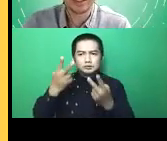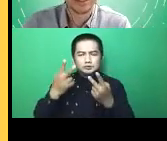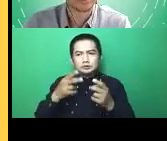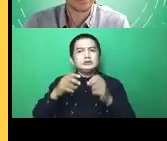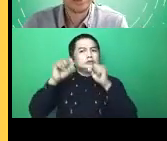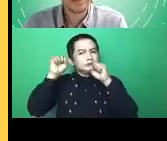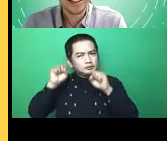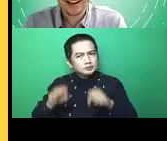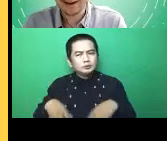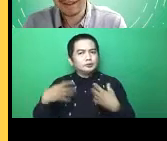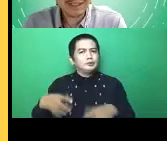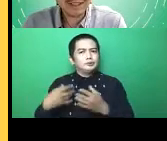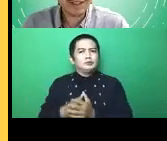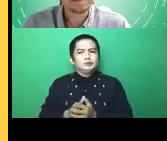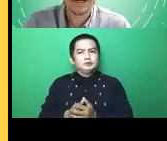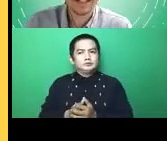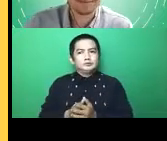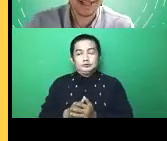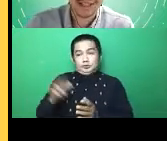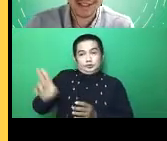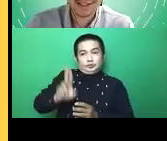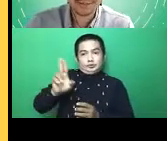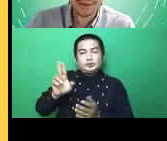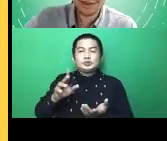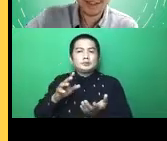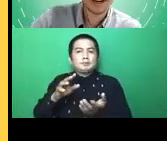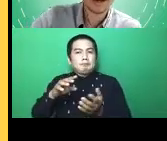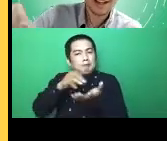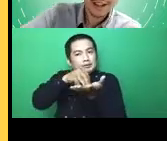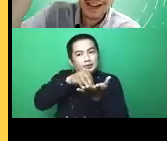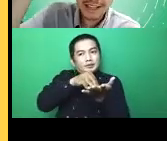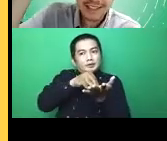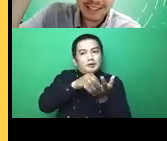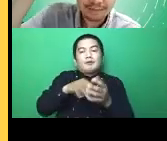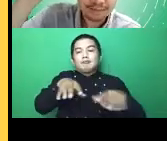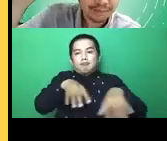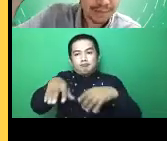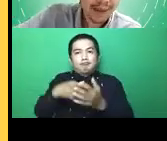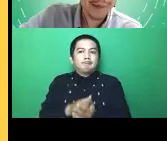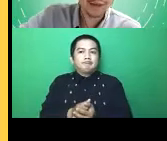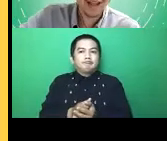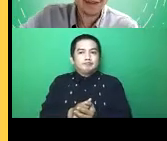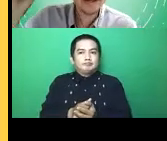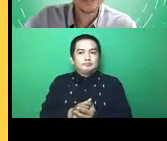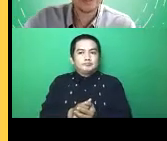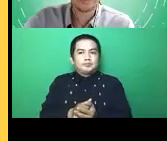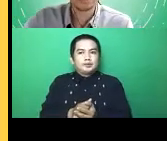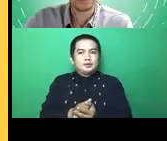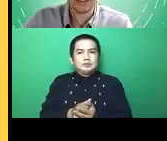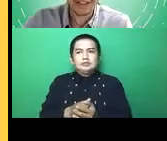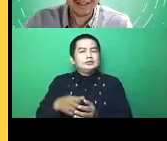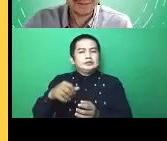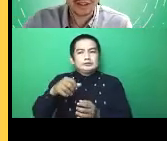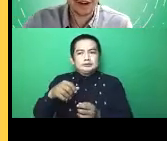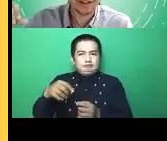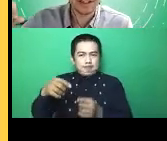really insane. They've been used in medical applications. So you see there, they can actually map out every individual